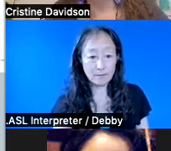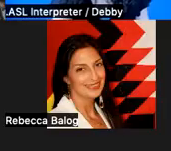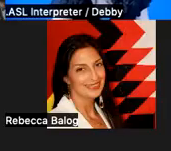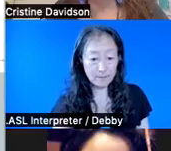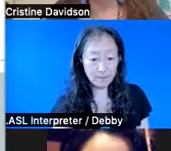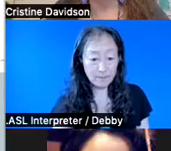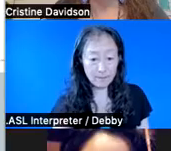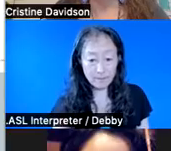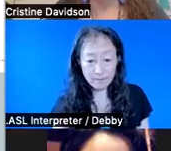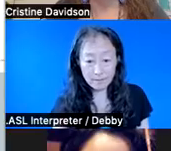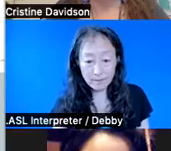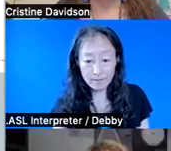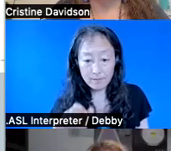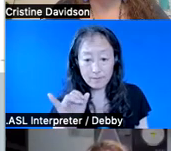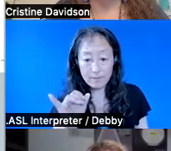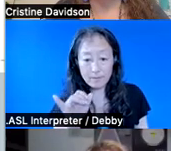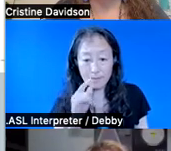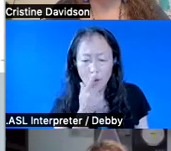Oh,